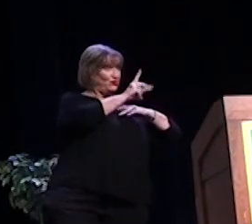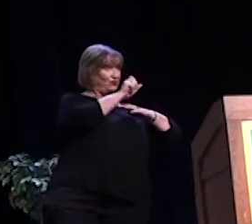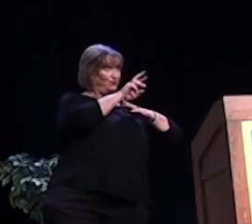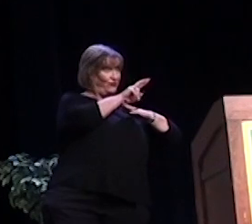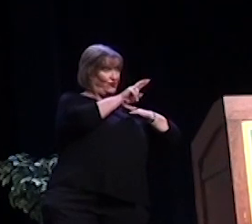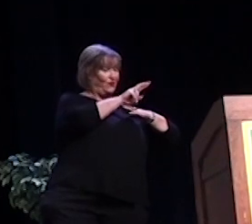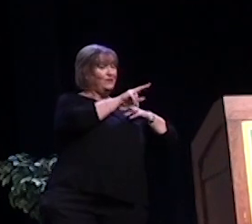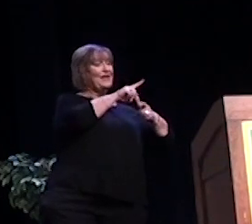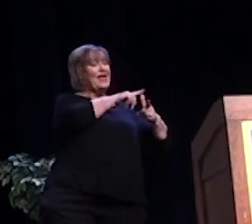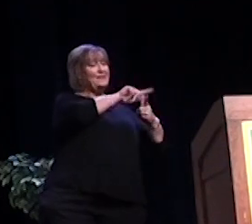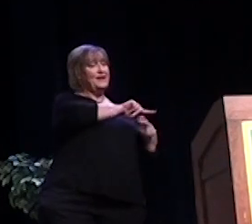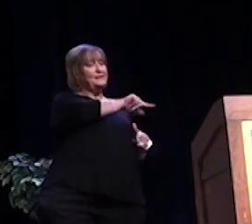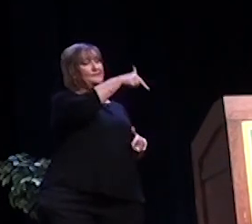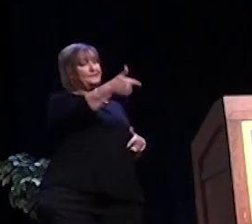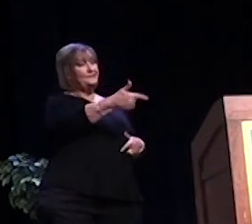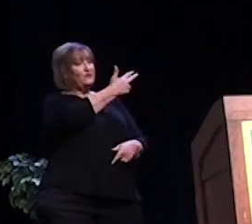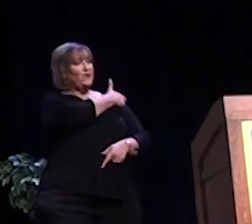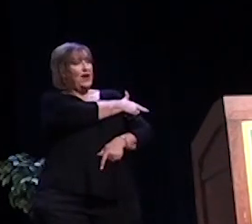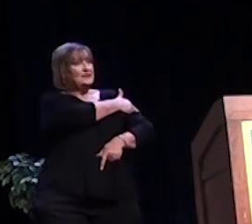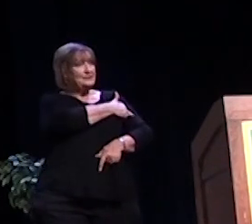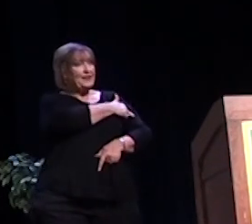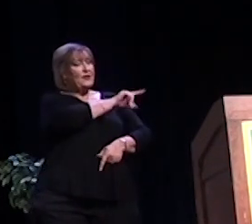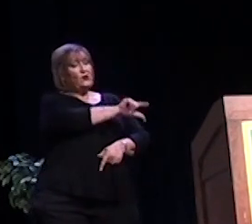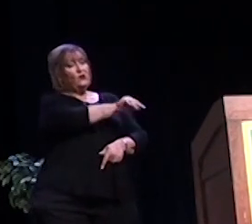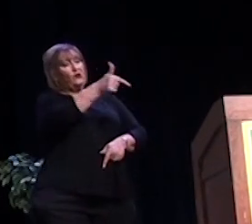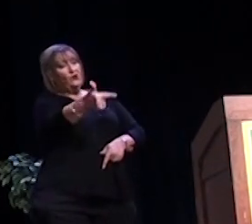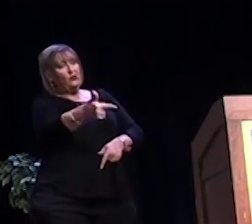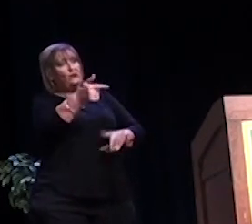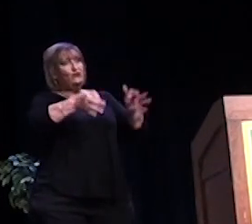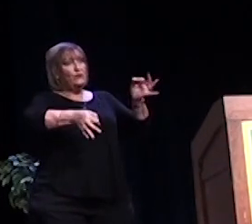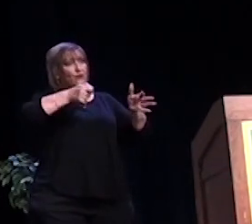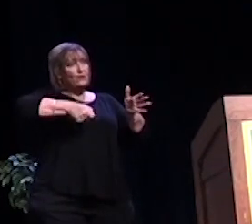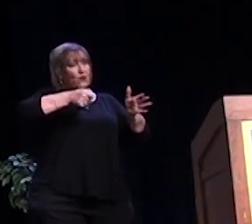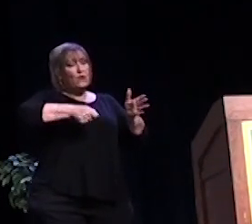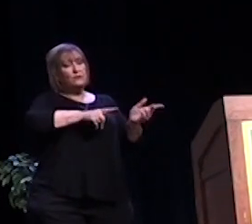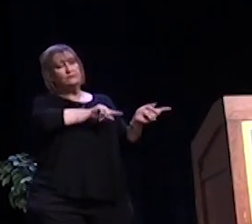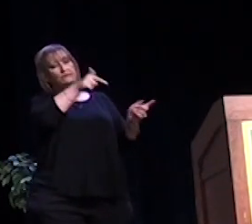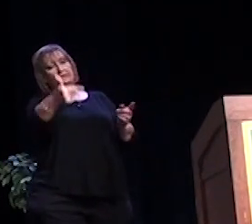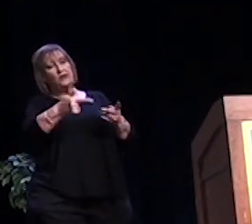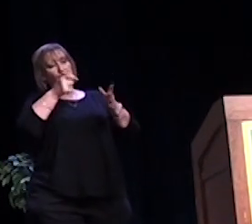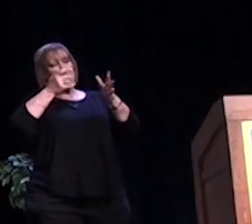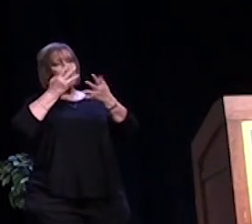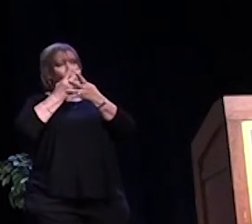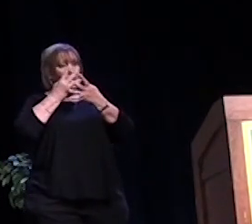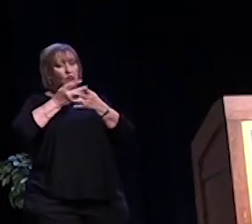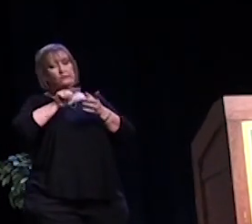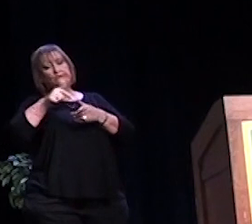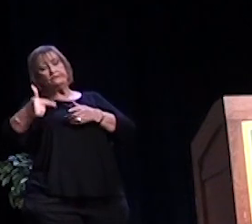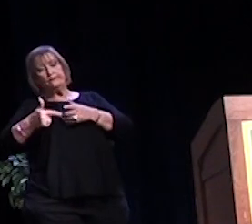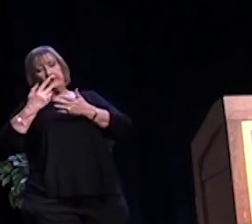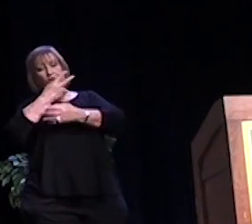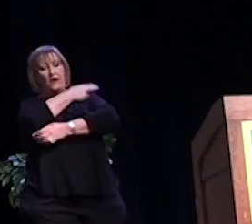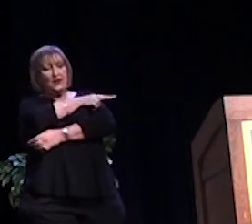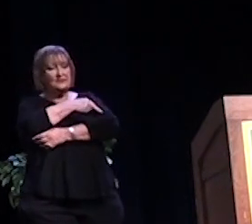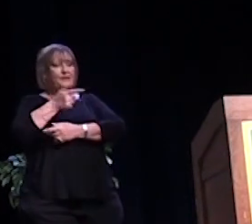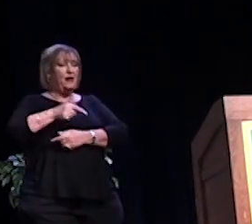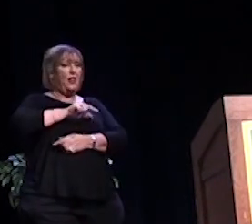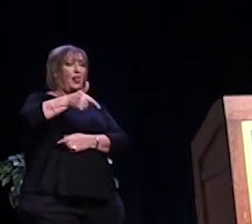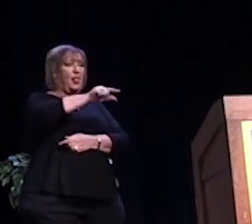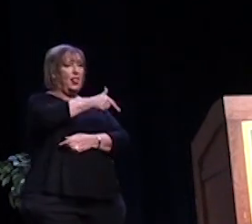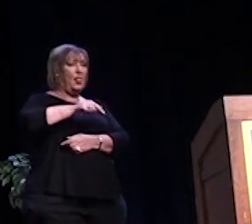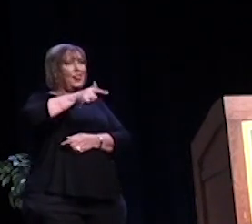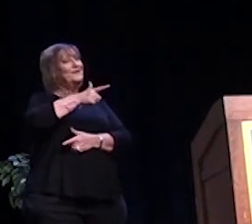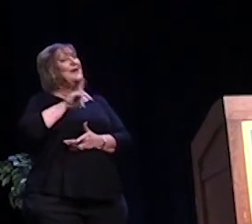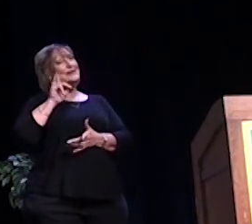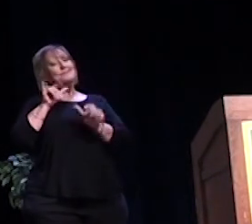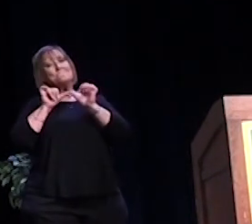who are rotating through hospitals, criminal justice system, all of those combined. And so it's an important investment